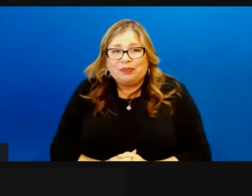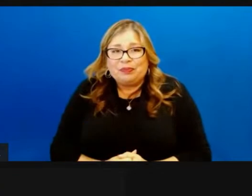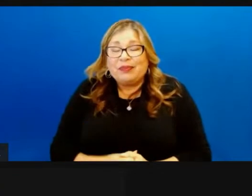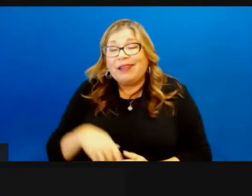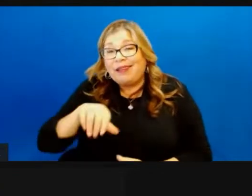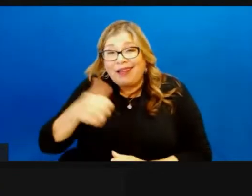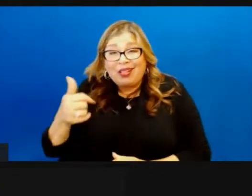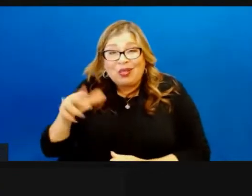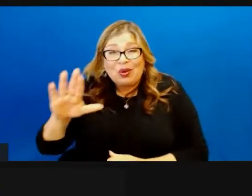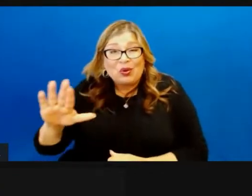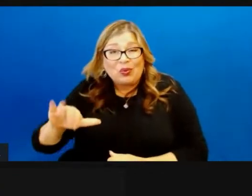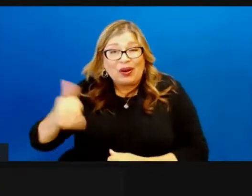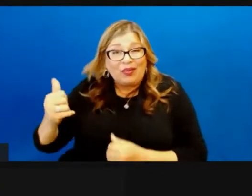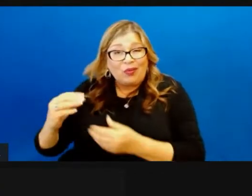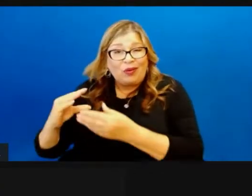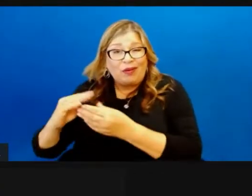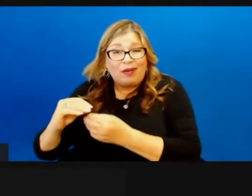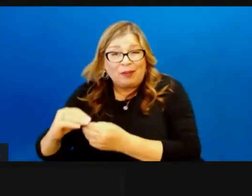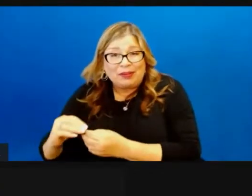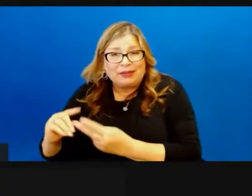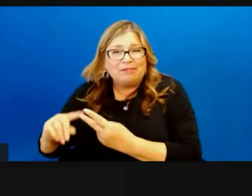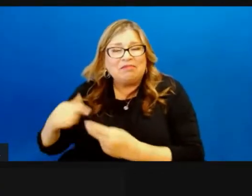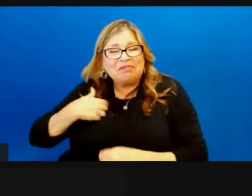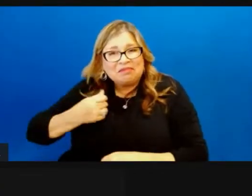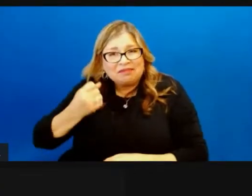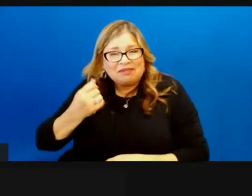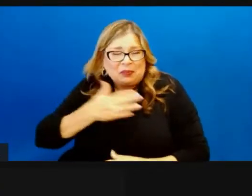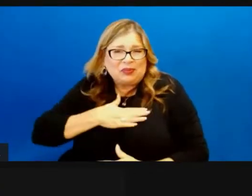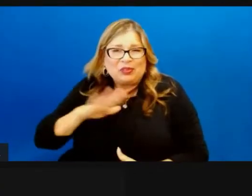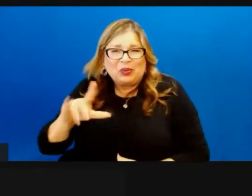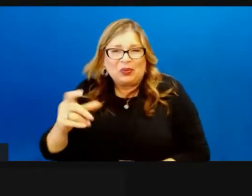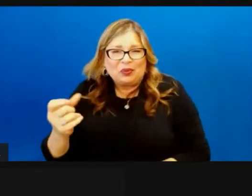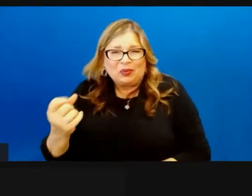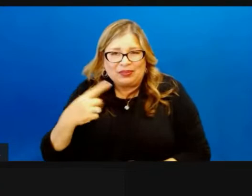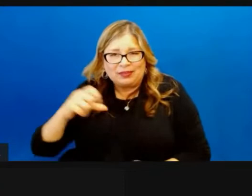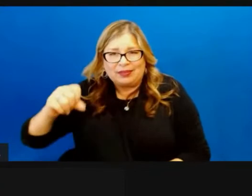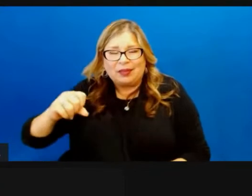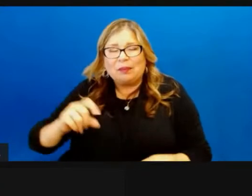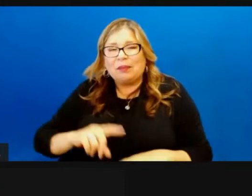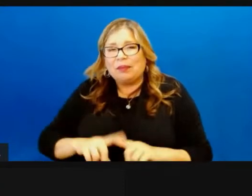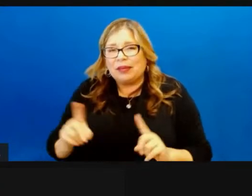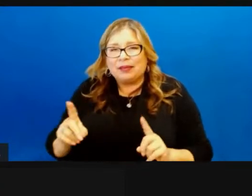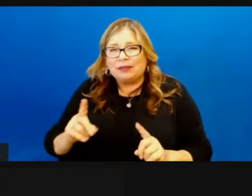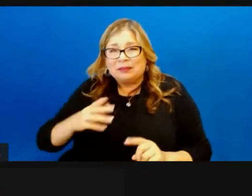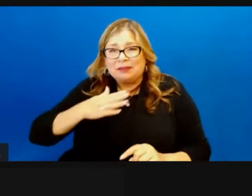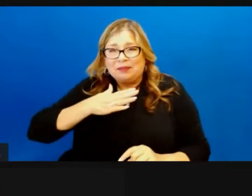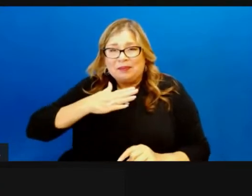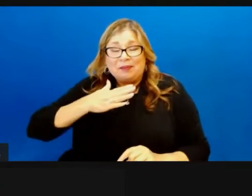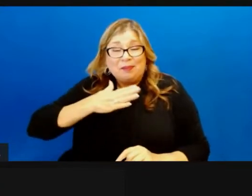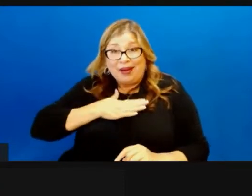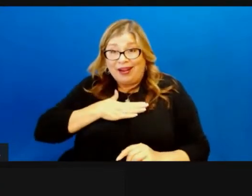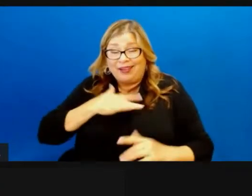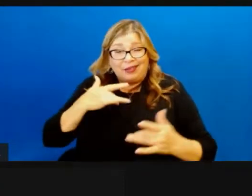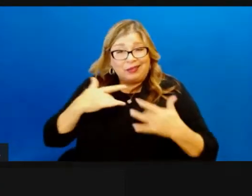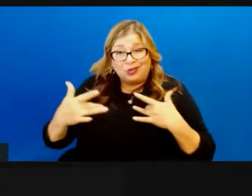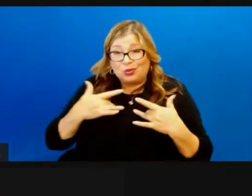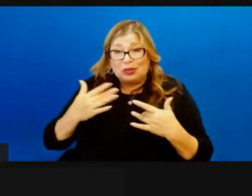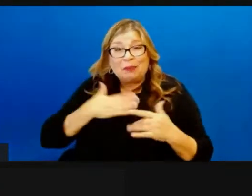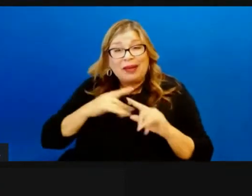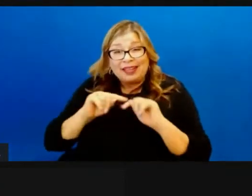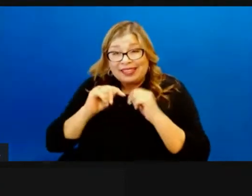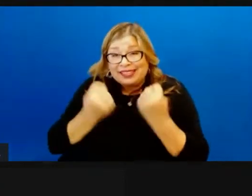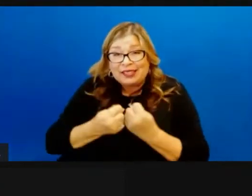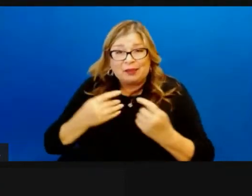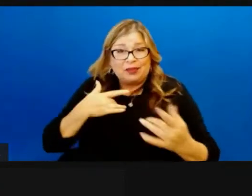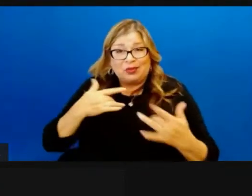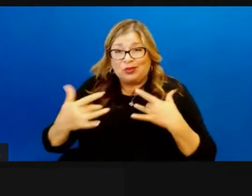certainly appreciate the question, but will tell you that my concern, my team, our team's concern, our work with many